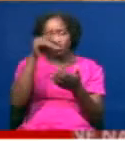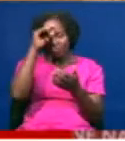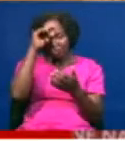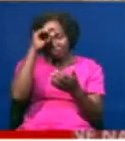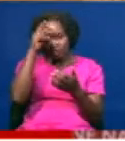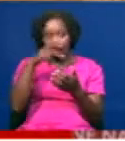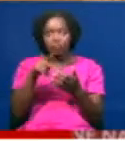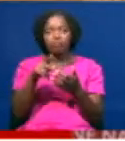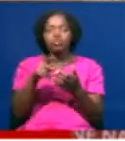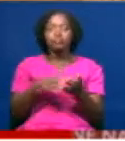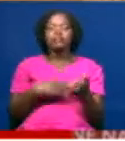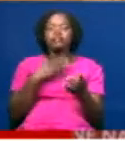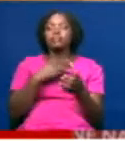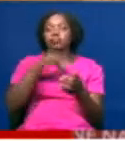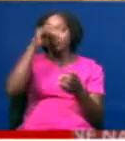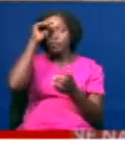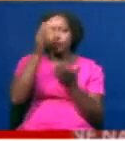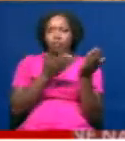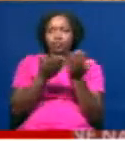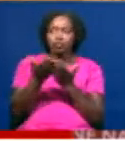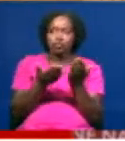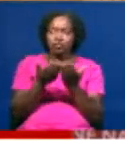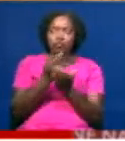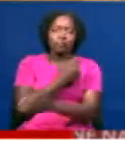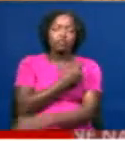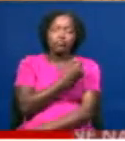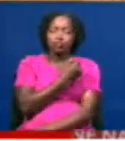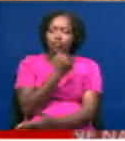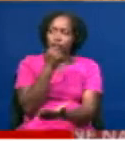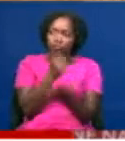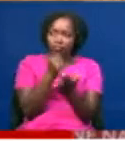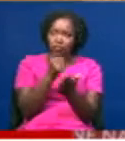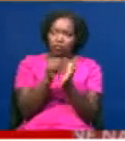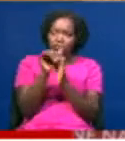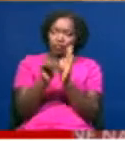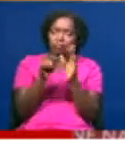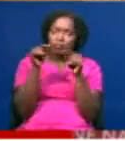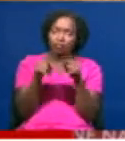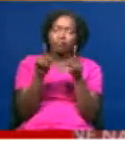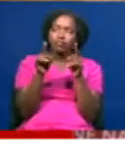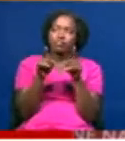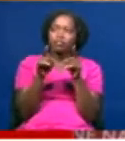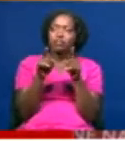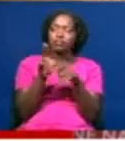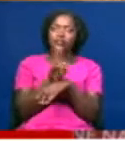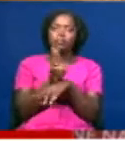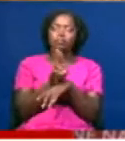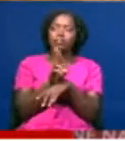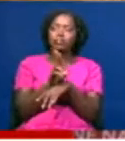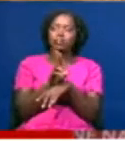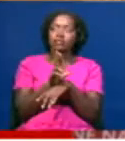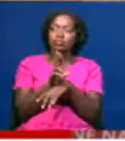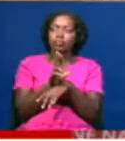physically visiting government services, government offices, and identifying themselves using